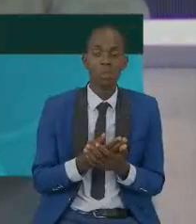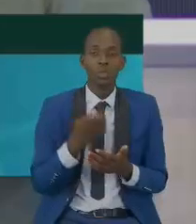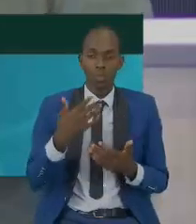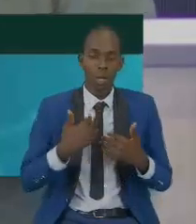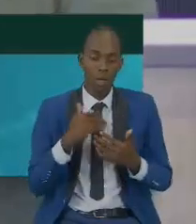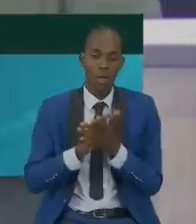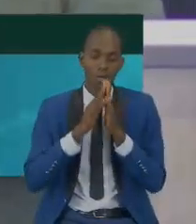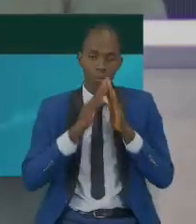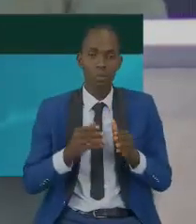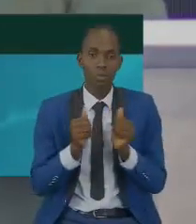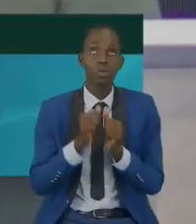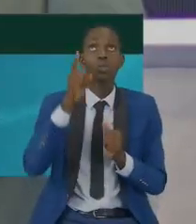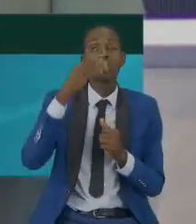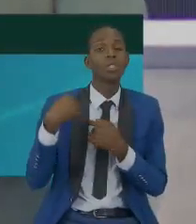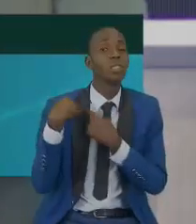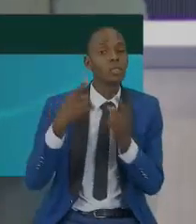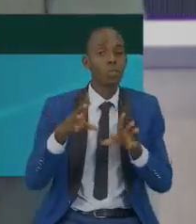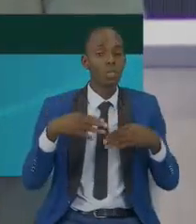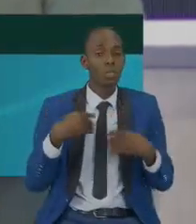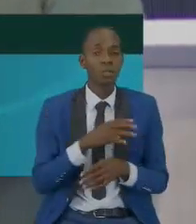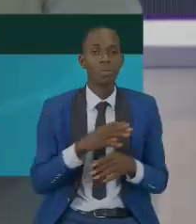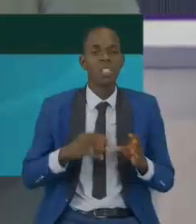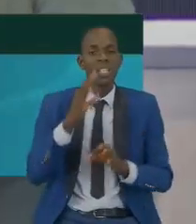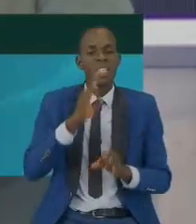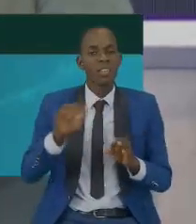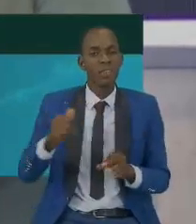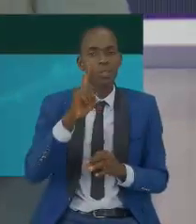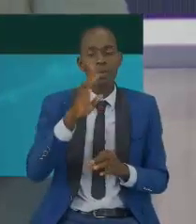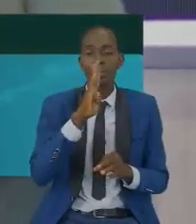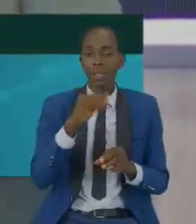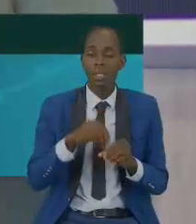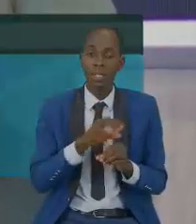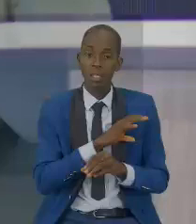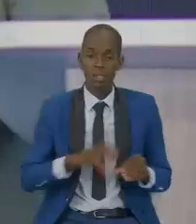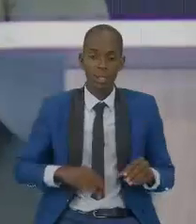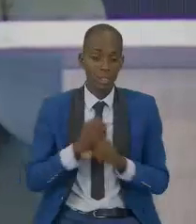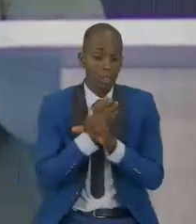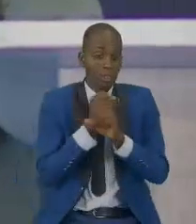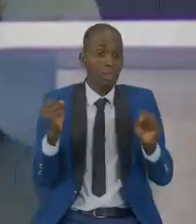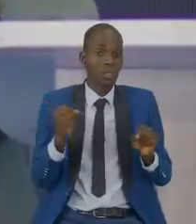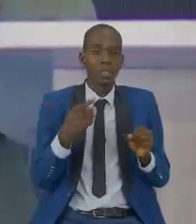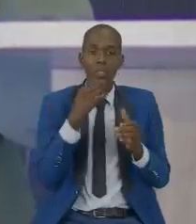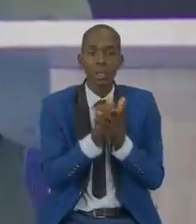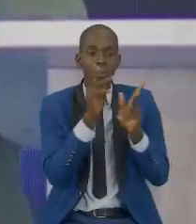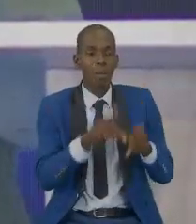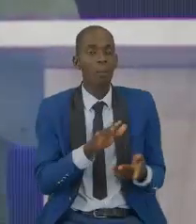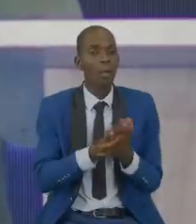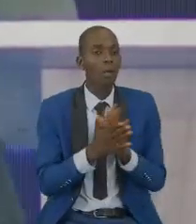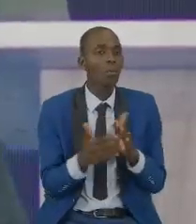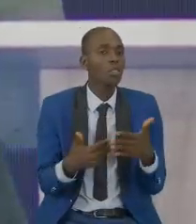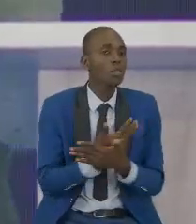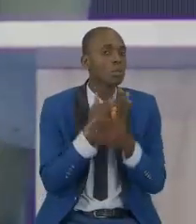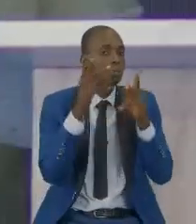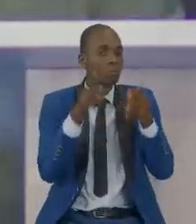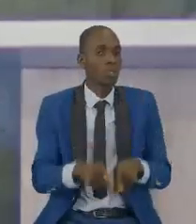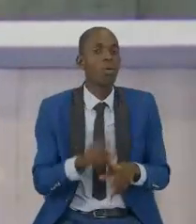now since I came to Christ. If any man be in Christ, born again, it says, it's a new creature.